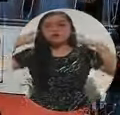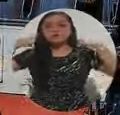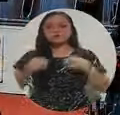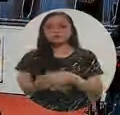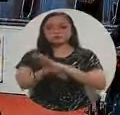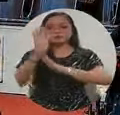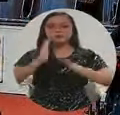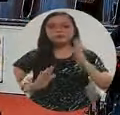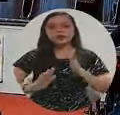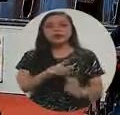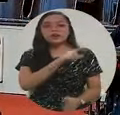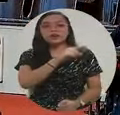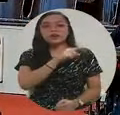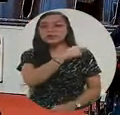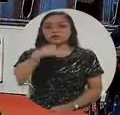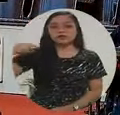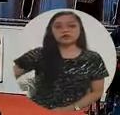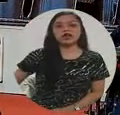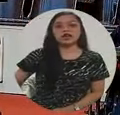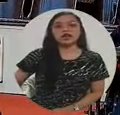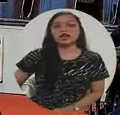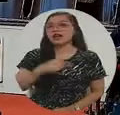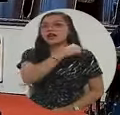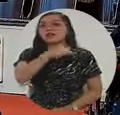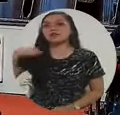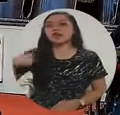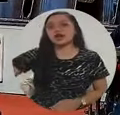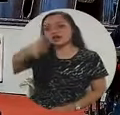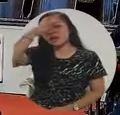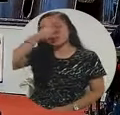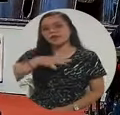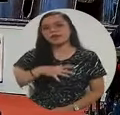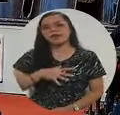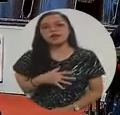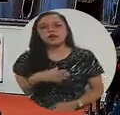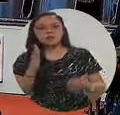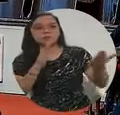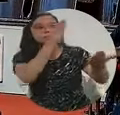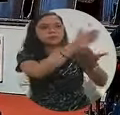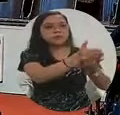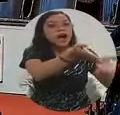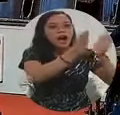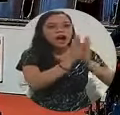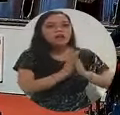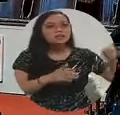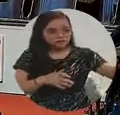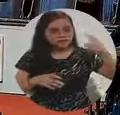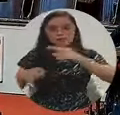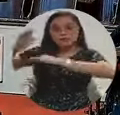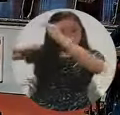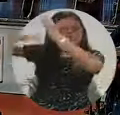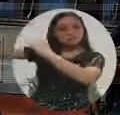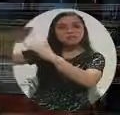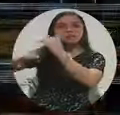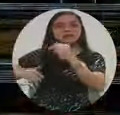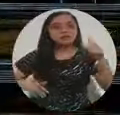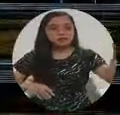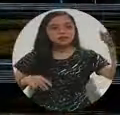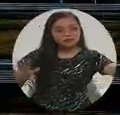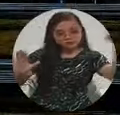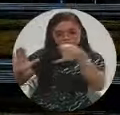businessman who came there and, you know, trying to convince them that they can be partners. He will build a big building and